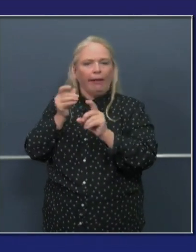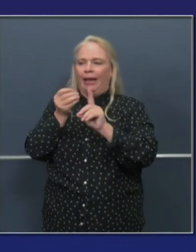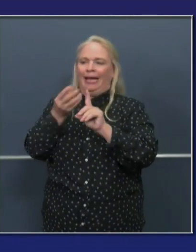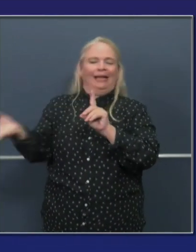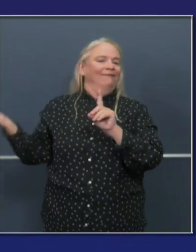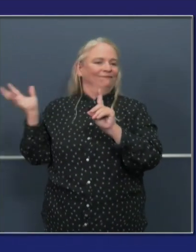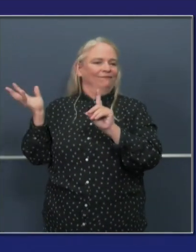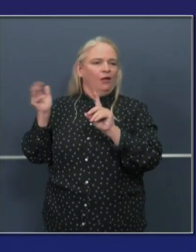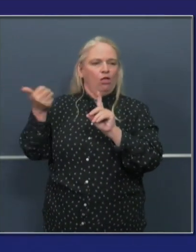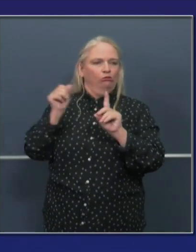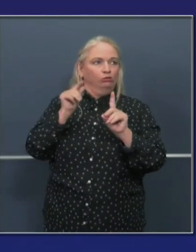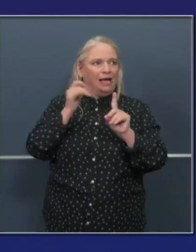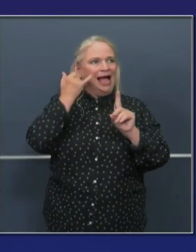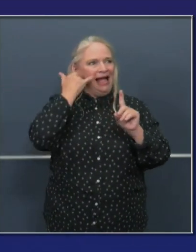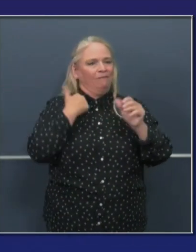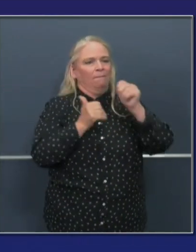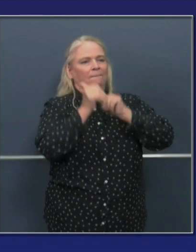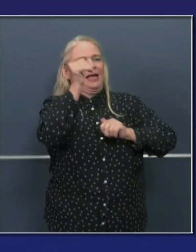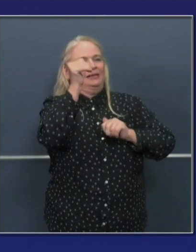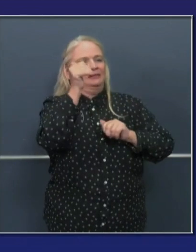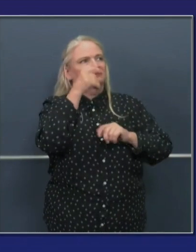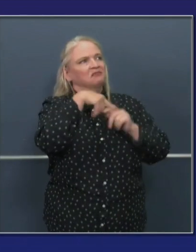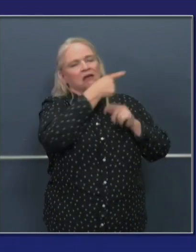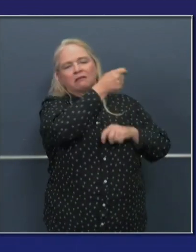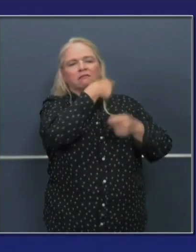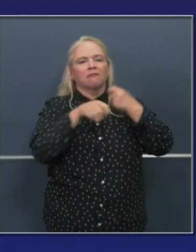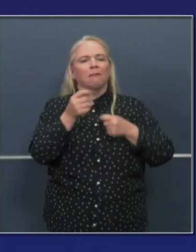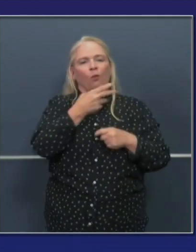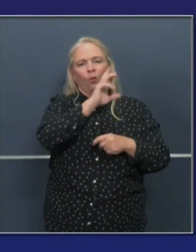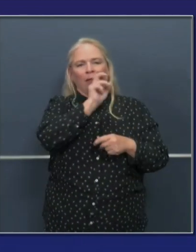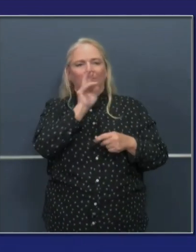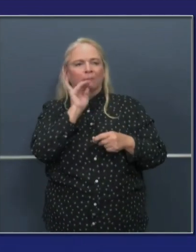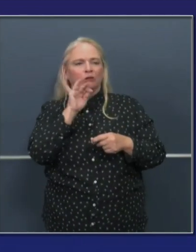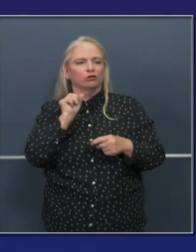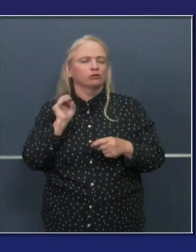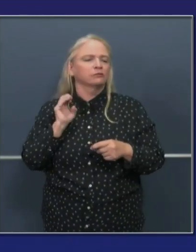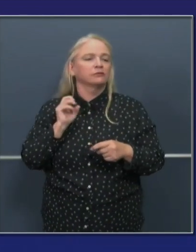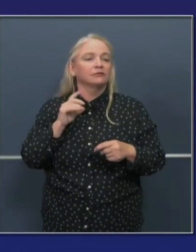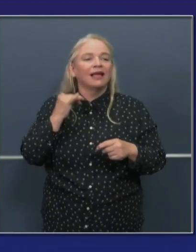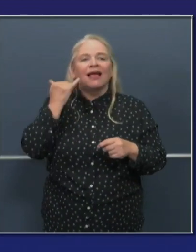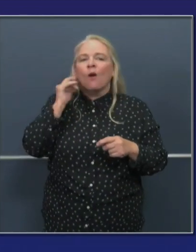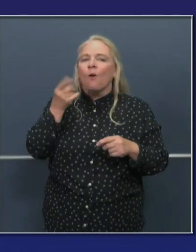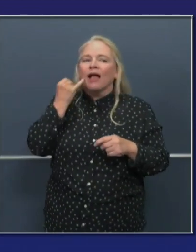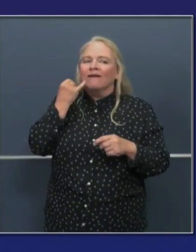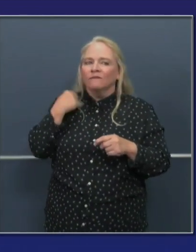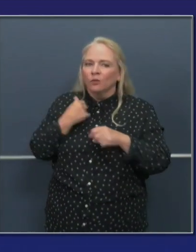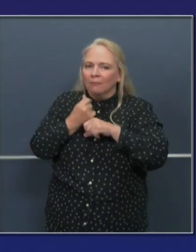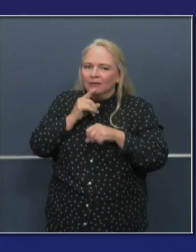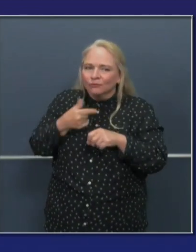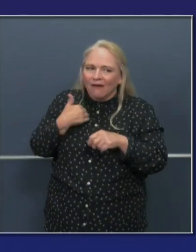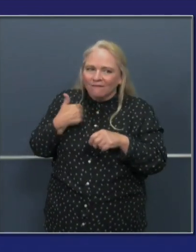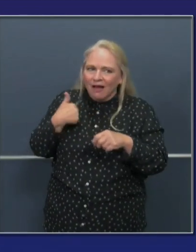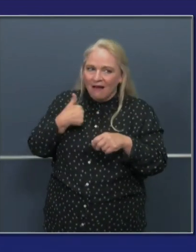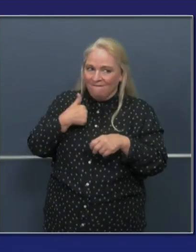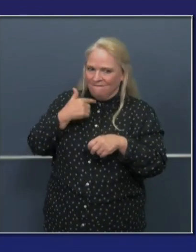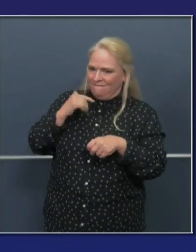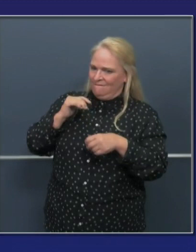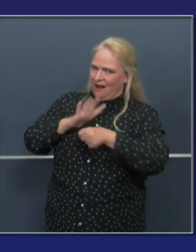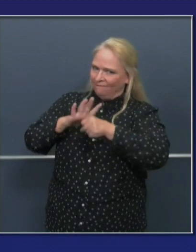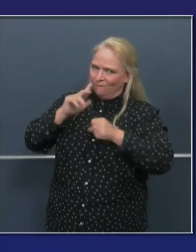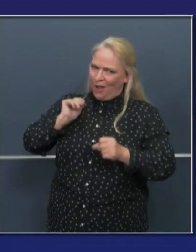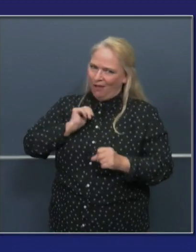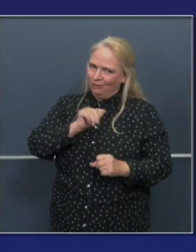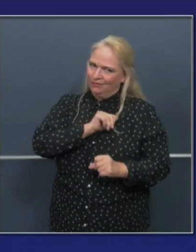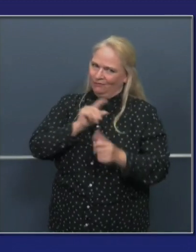But again, we only distribute those when we can meet the needs within state. We recognize, though, we still have a lot more work to do beyond just